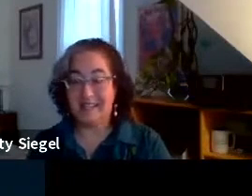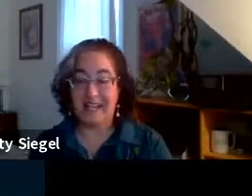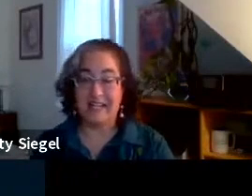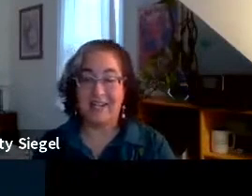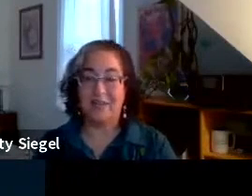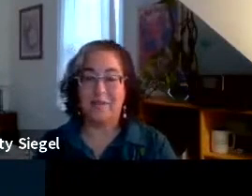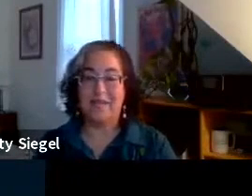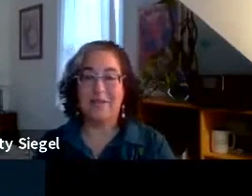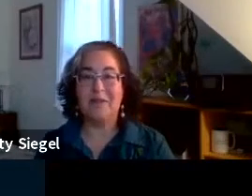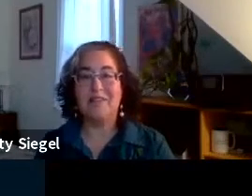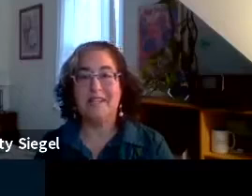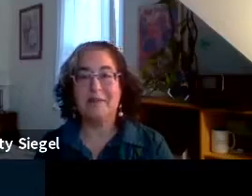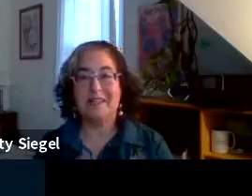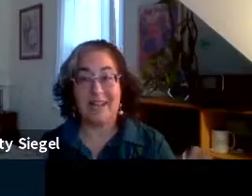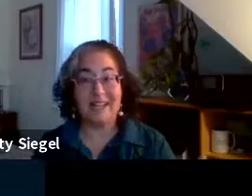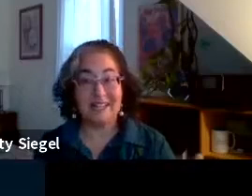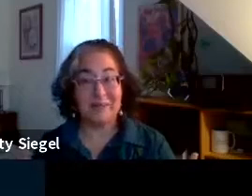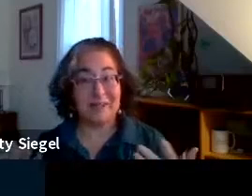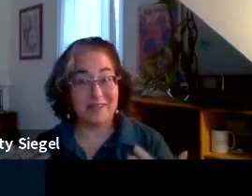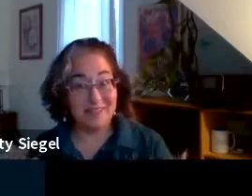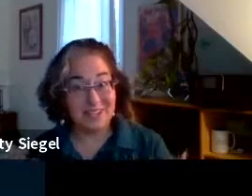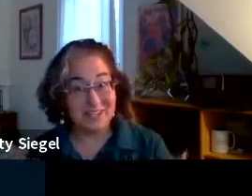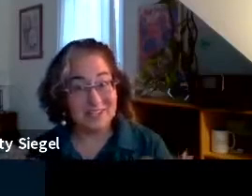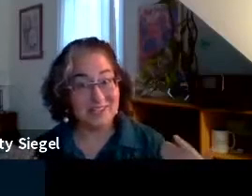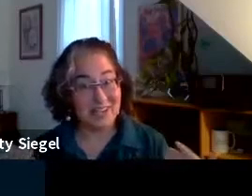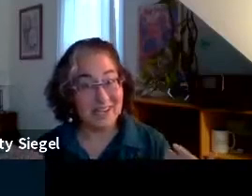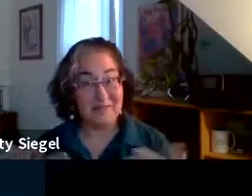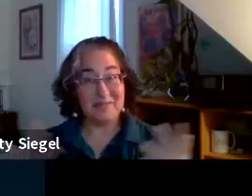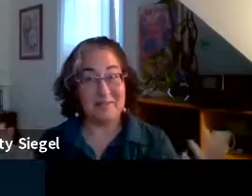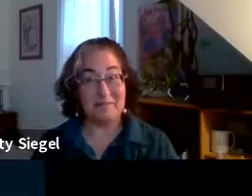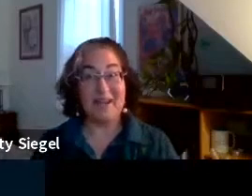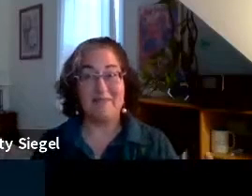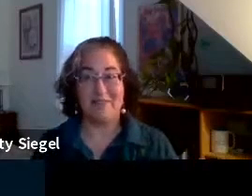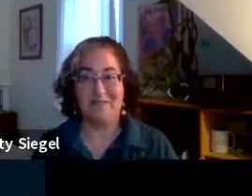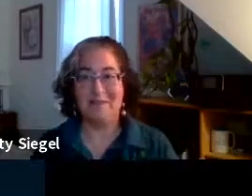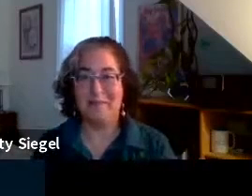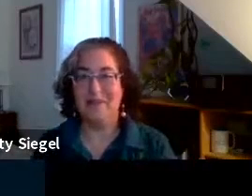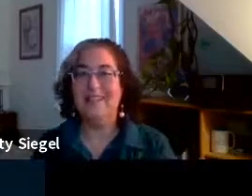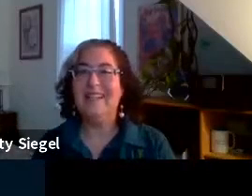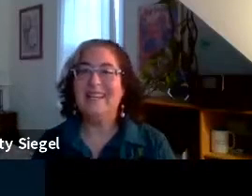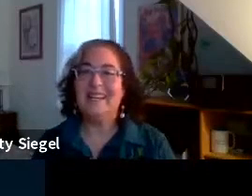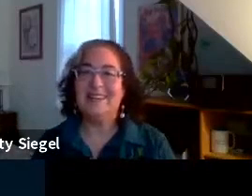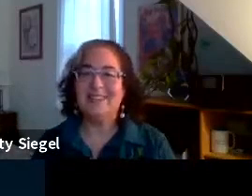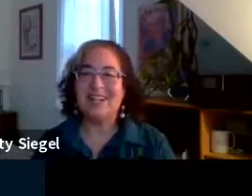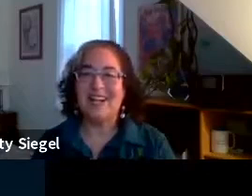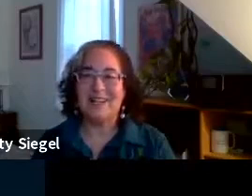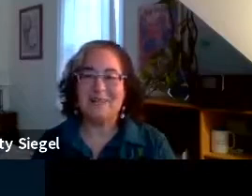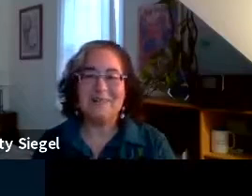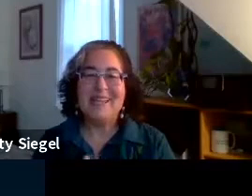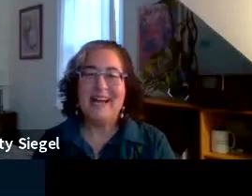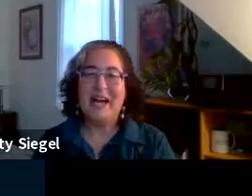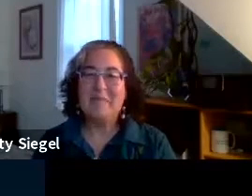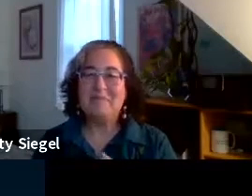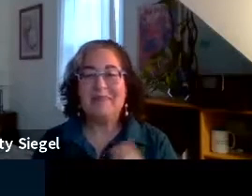is a delight and honor to be here with you all today because I get to be on the stage today with some of my favorite people here in